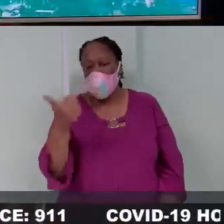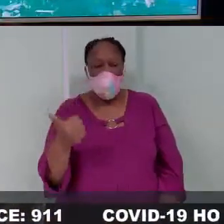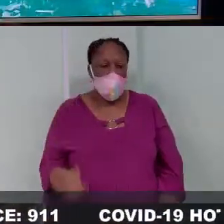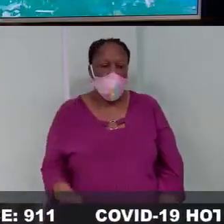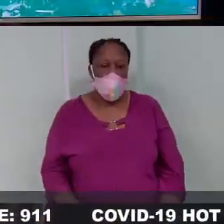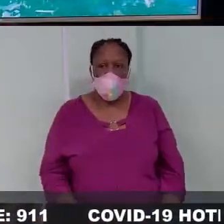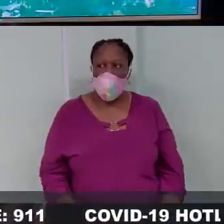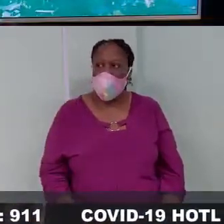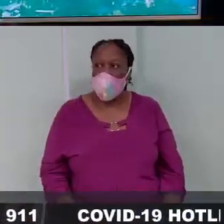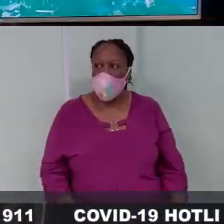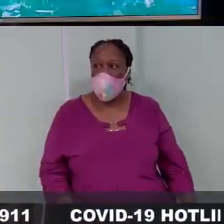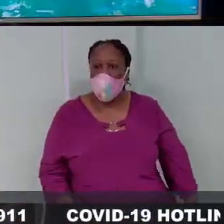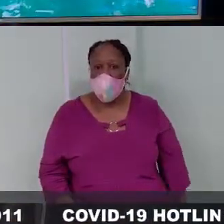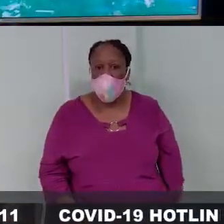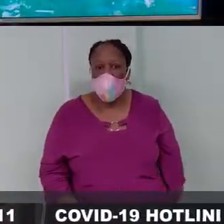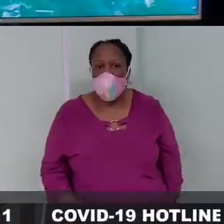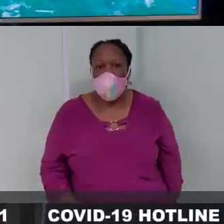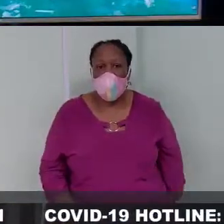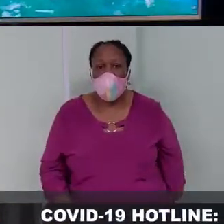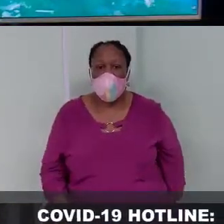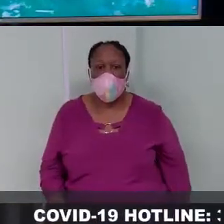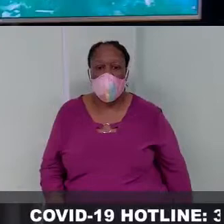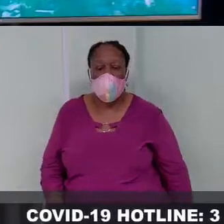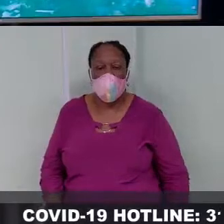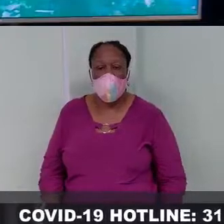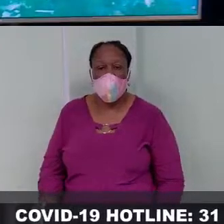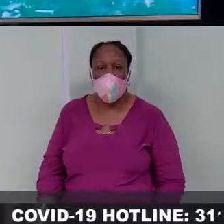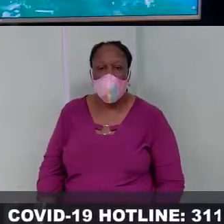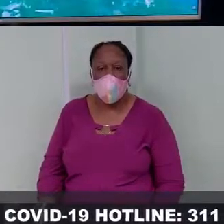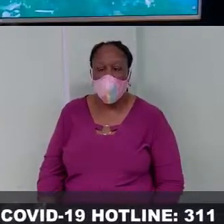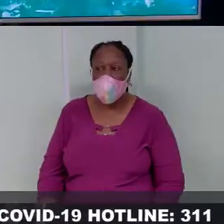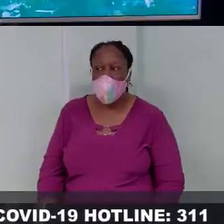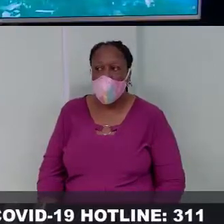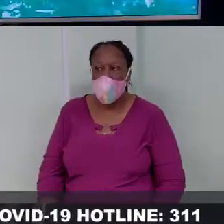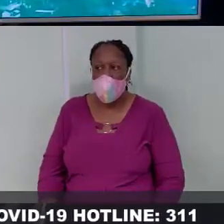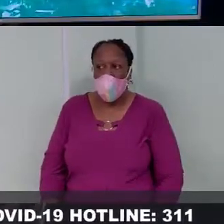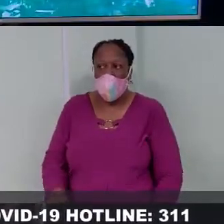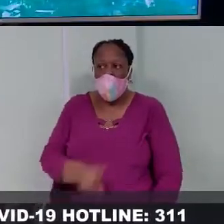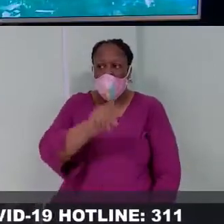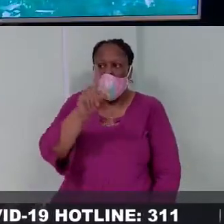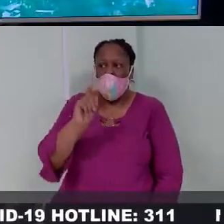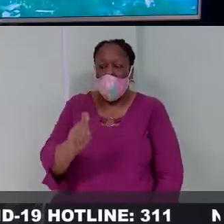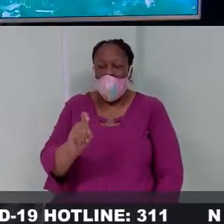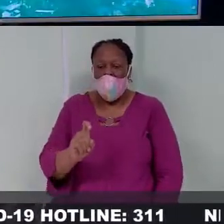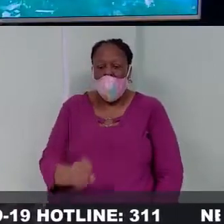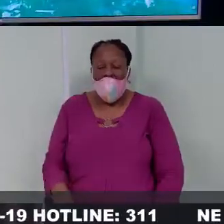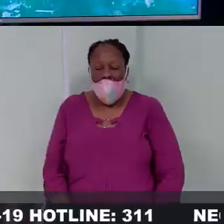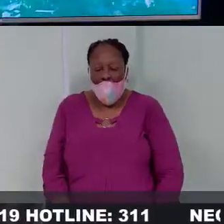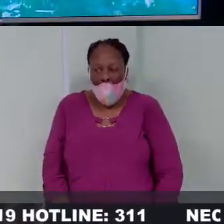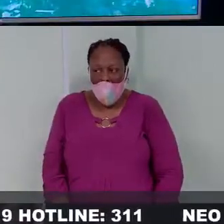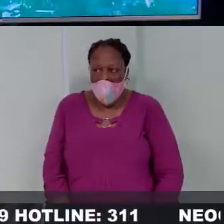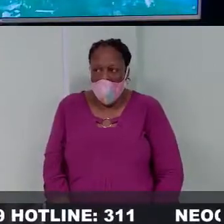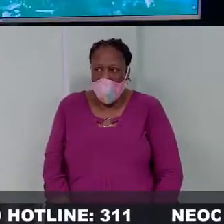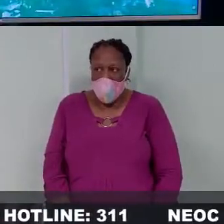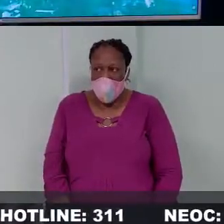Thank you for your responses. These questions are from WIN FM.